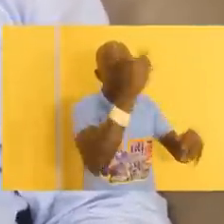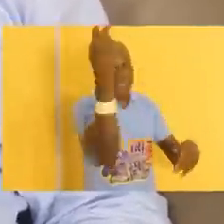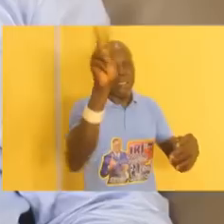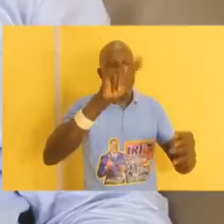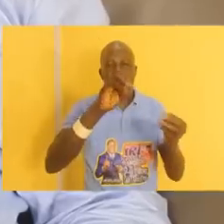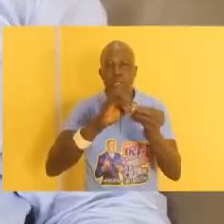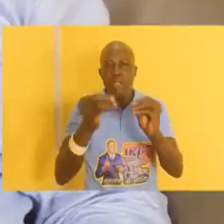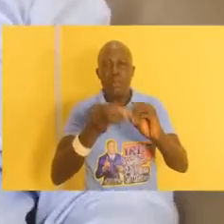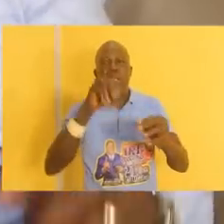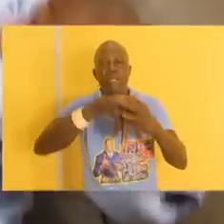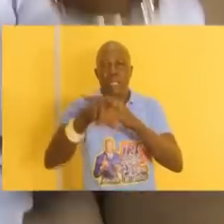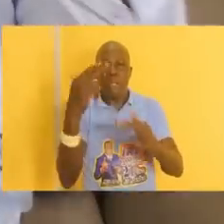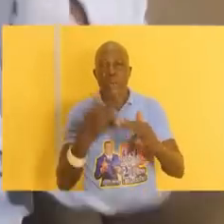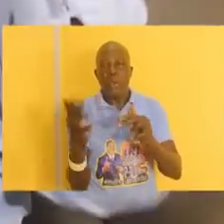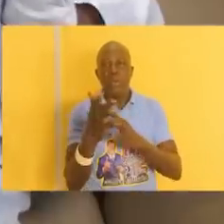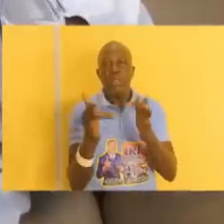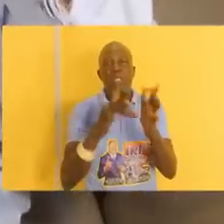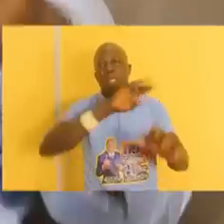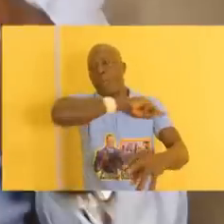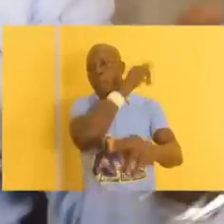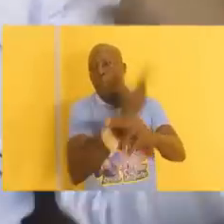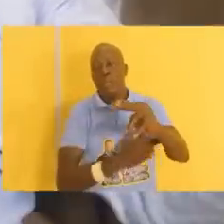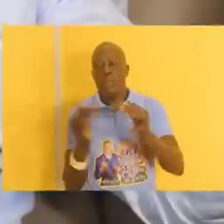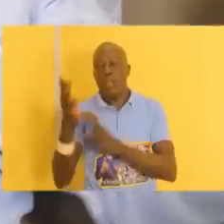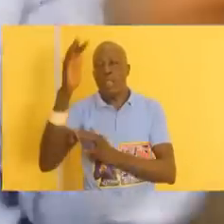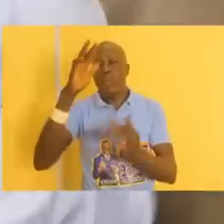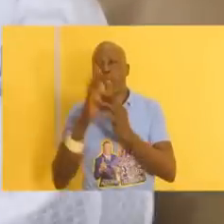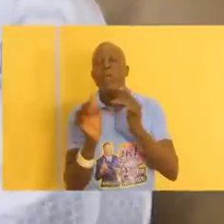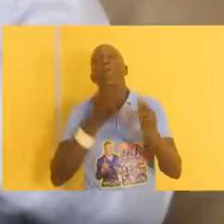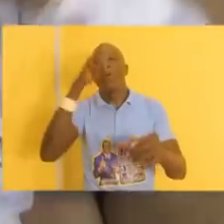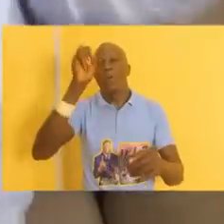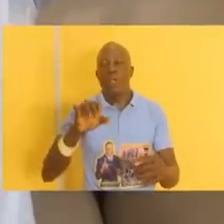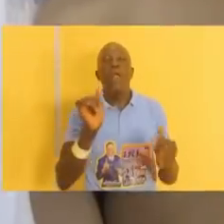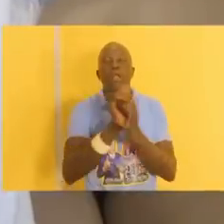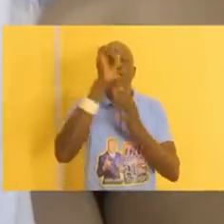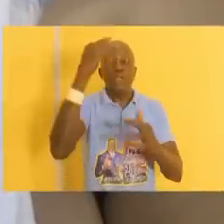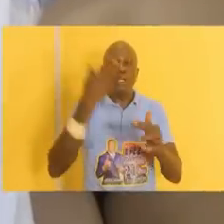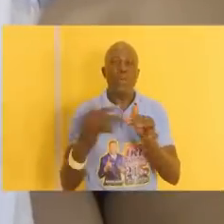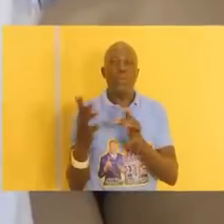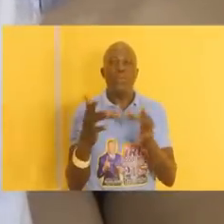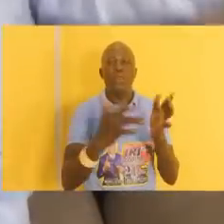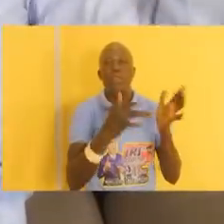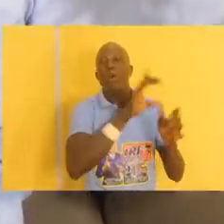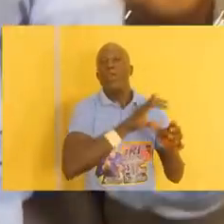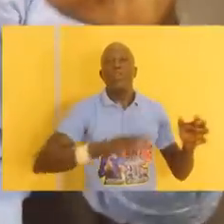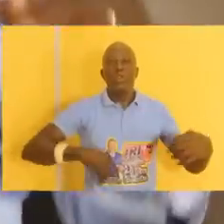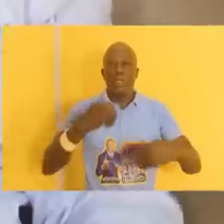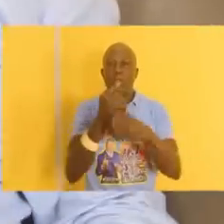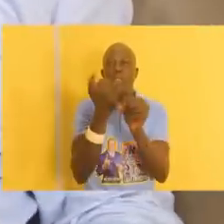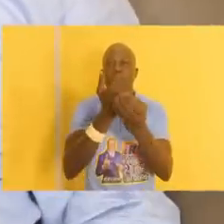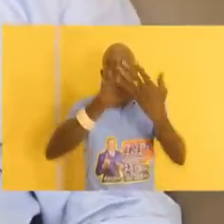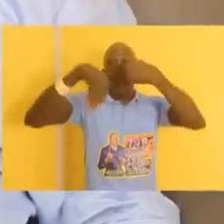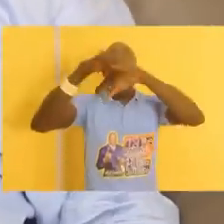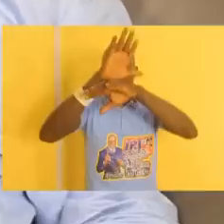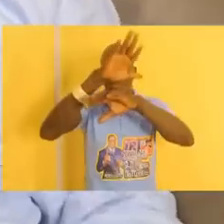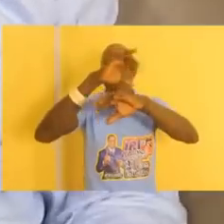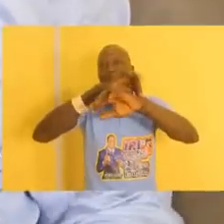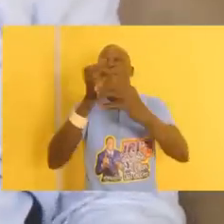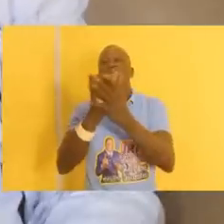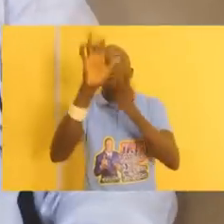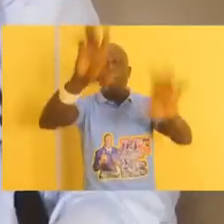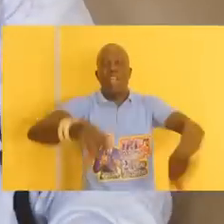of Jesus? Look, the mighty name of Jesus. Bradonia, in the name of Jesus. No call you. In the name of Jesus. Aye,